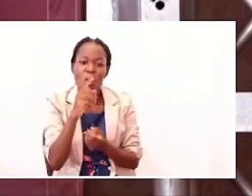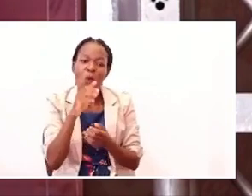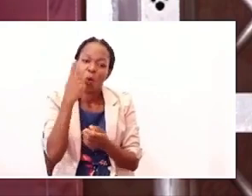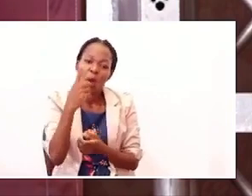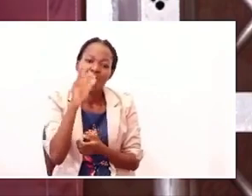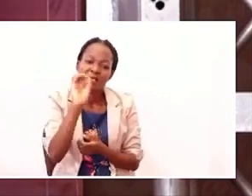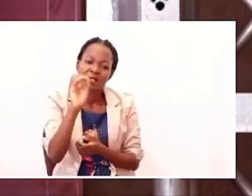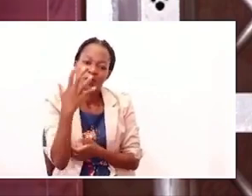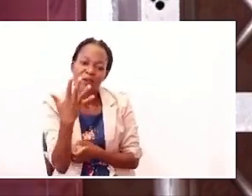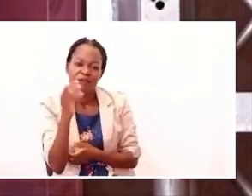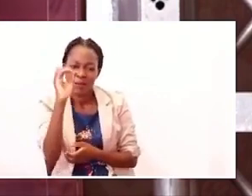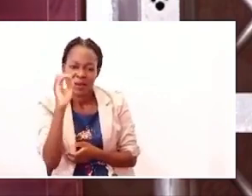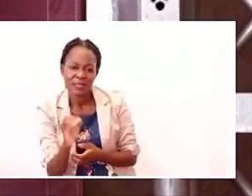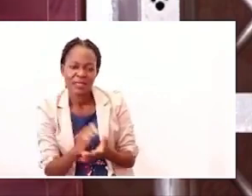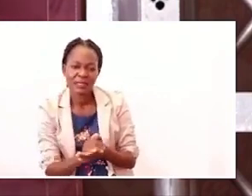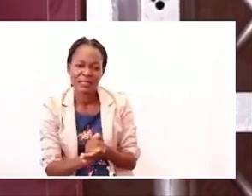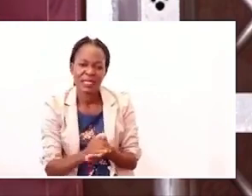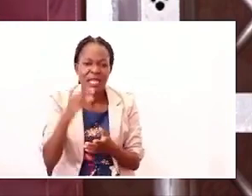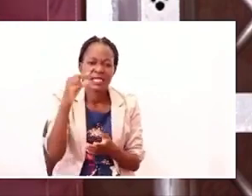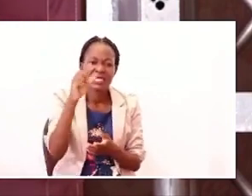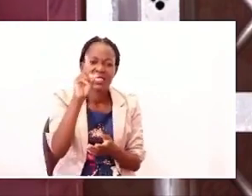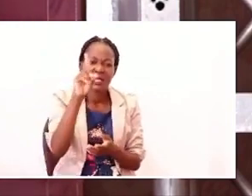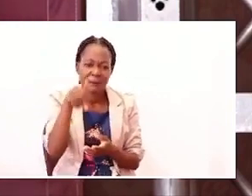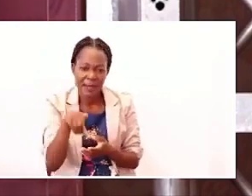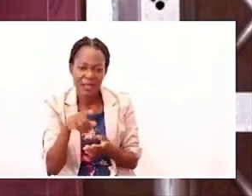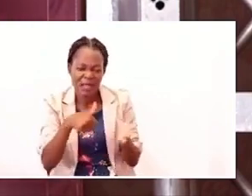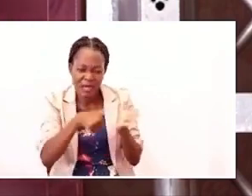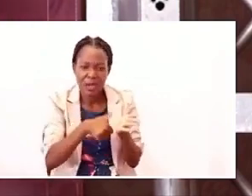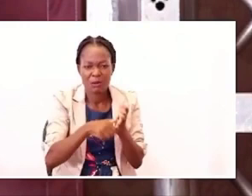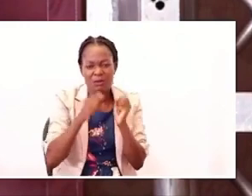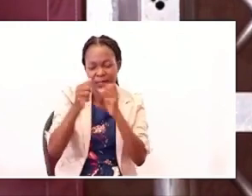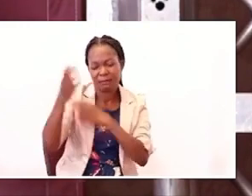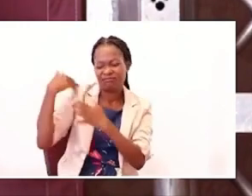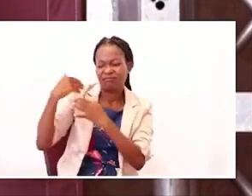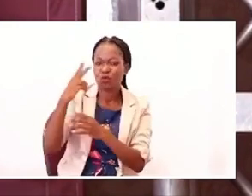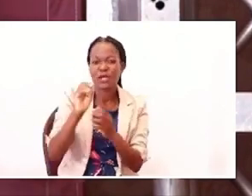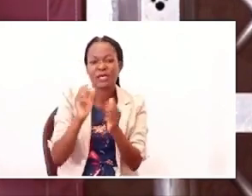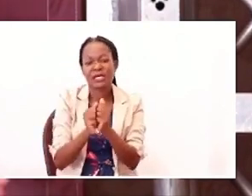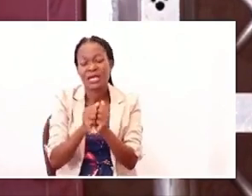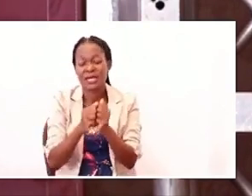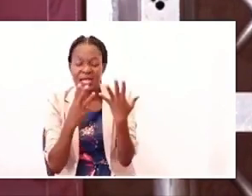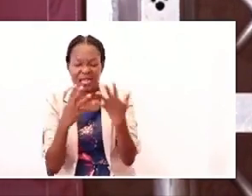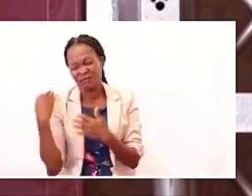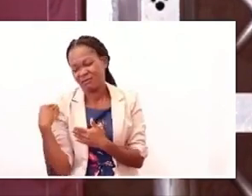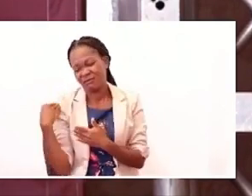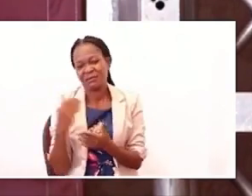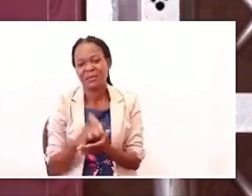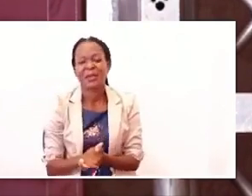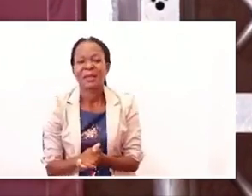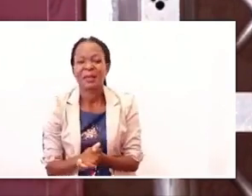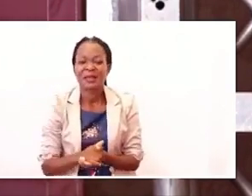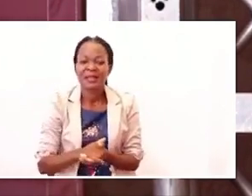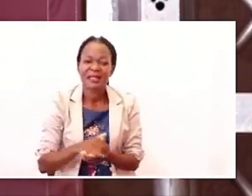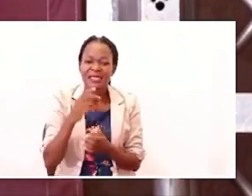105% of its GDP held in debt in 2018. So in 2018, the